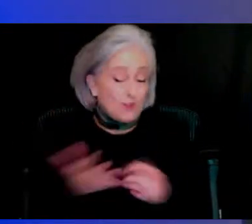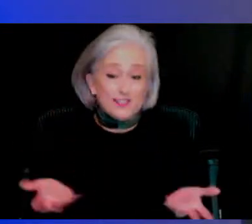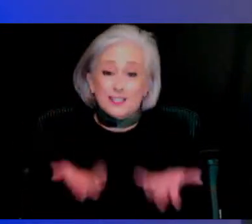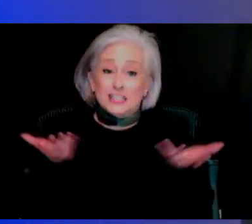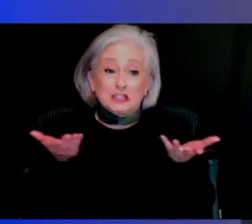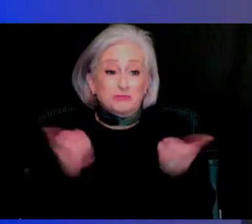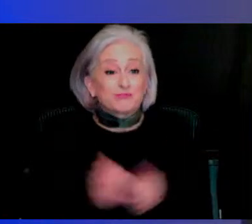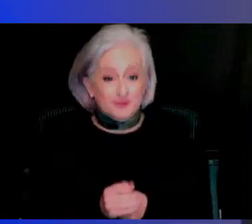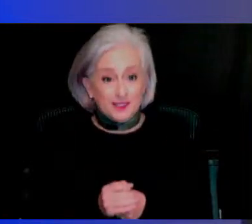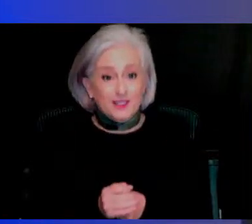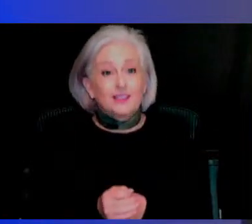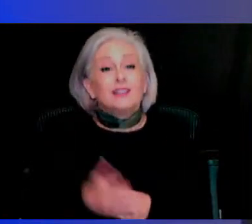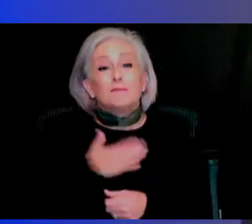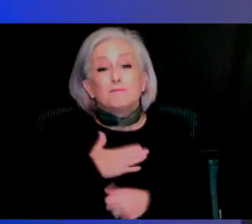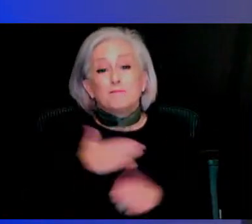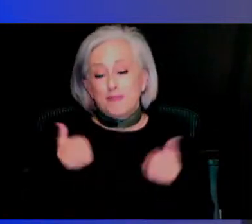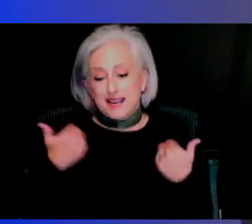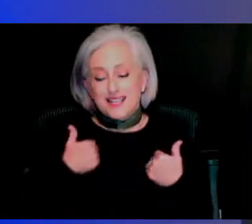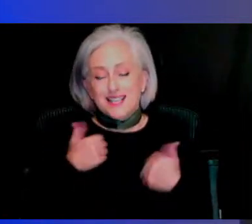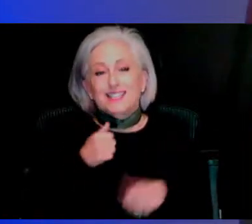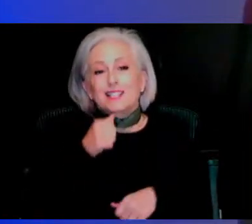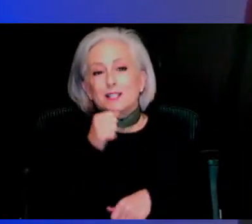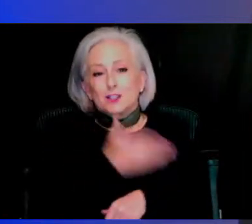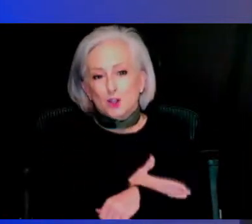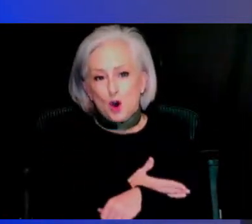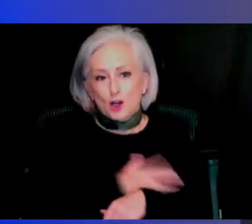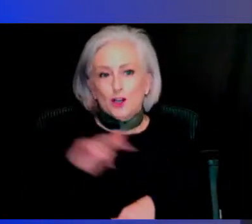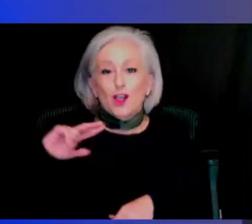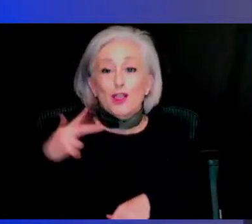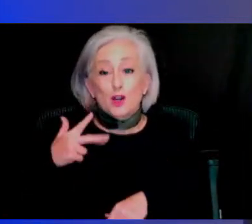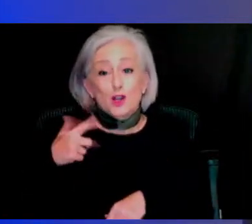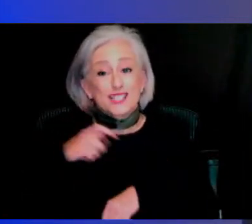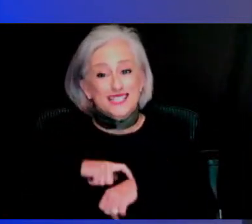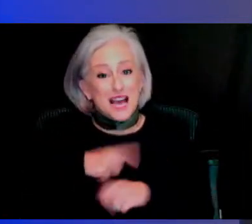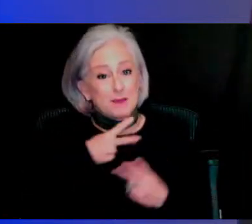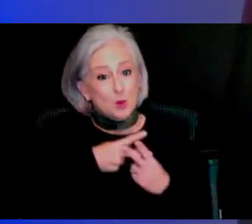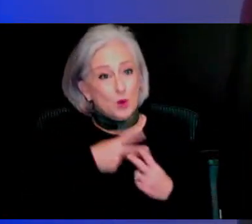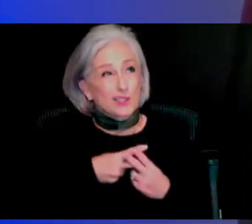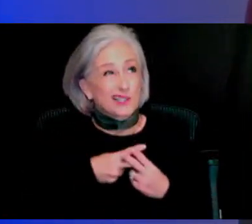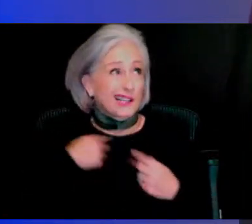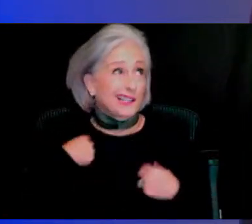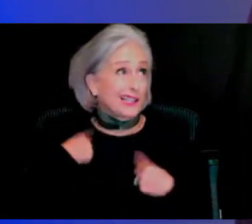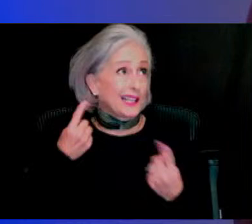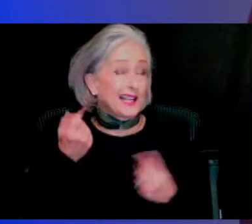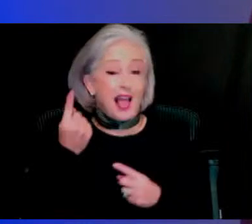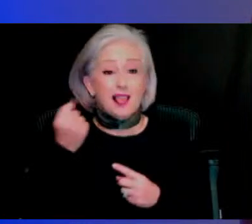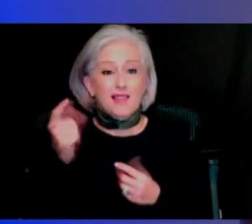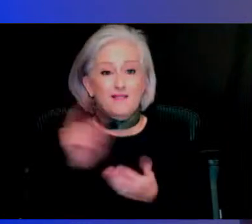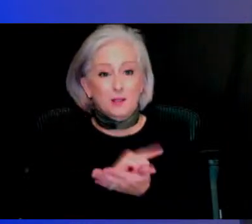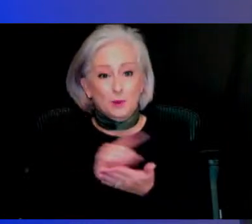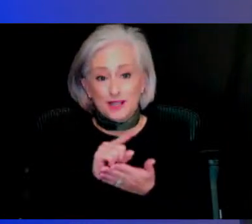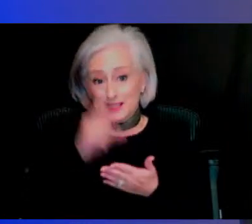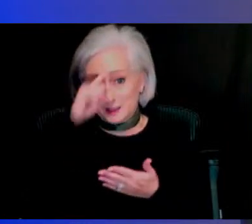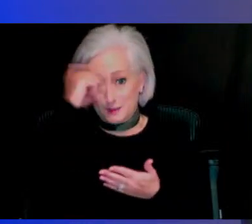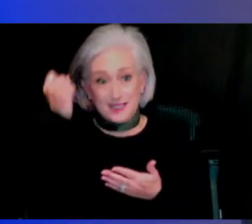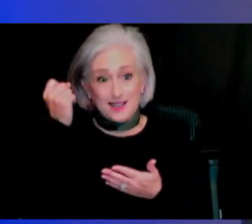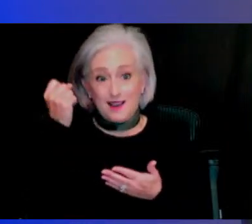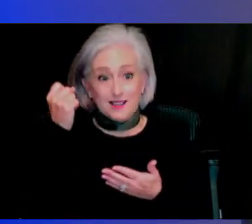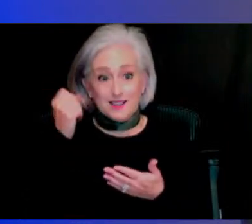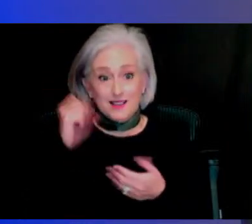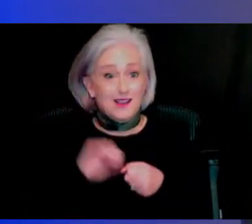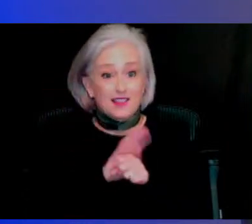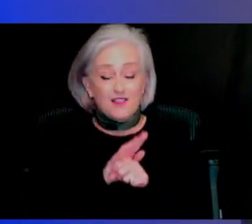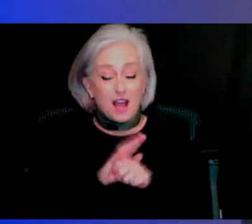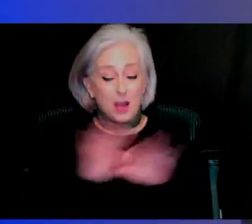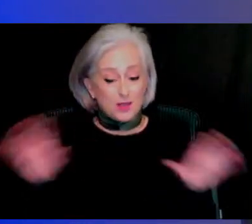for my youngest, she's been quarantined. This is her 3rd quarantine in the last probably 11 weeks because the virus is quite active and